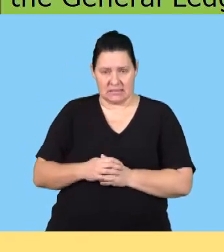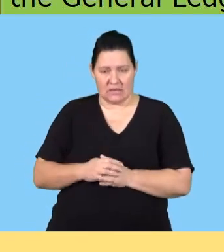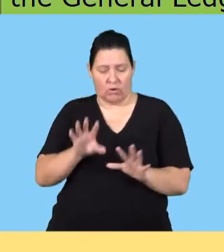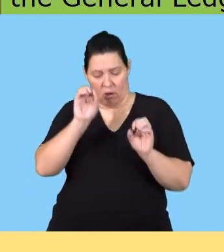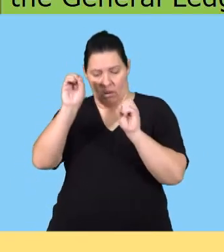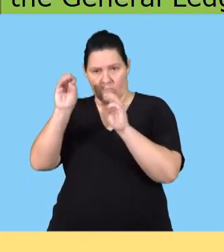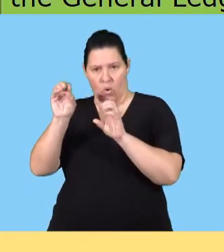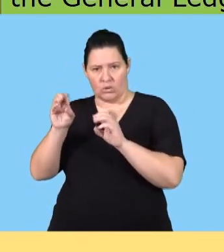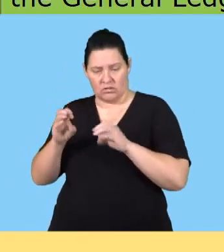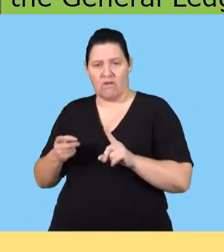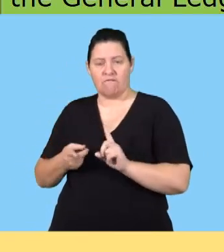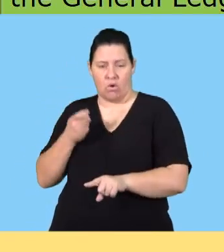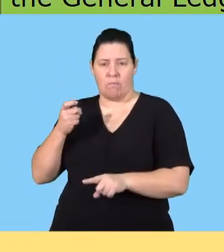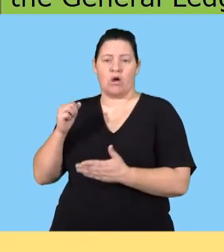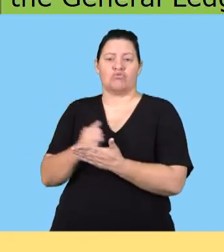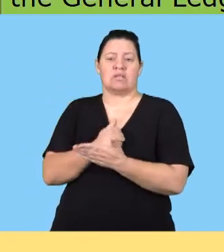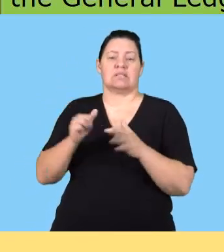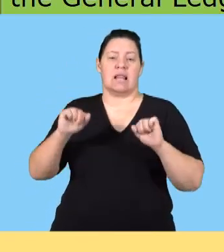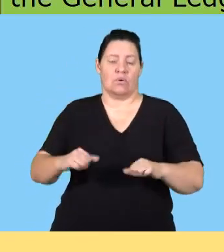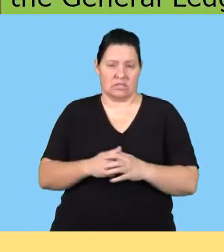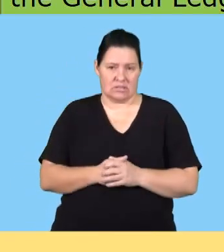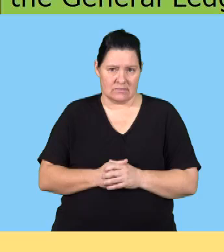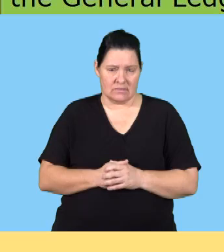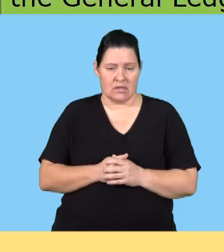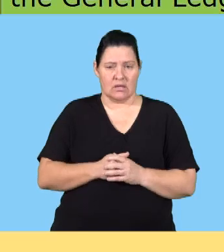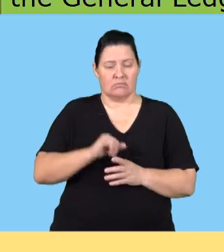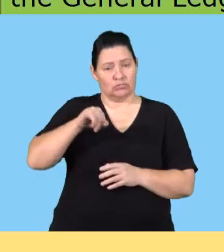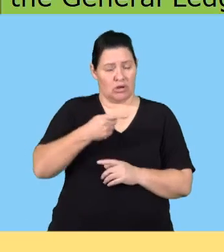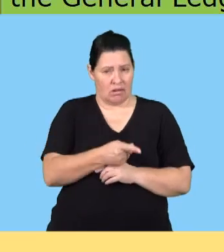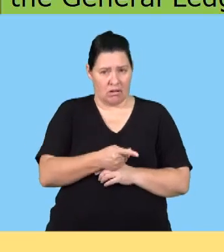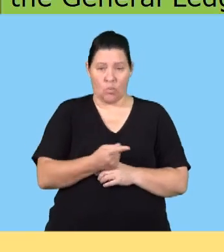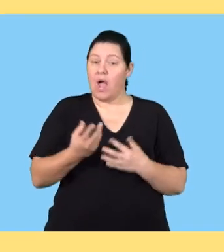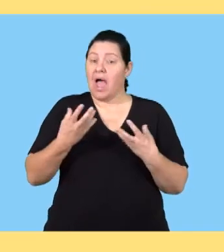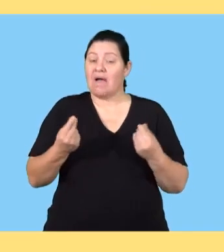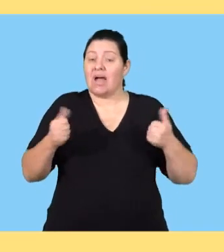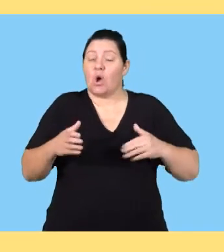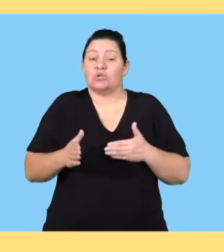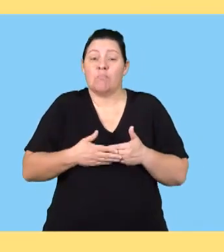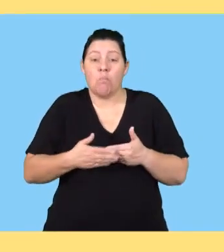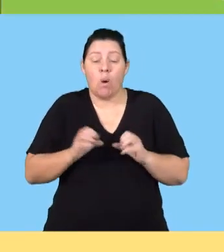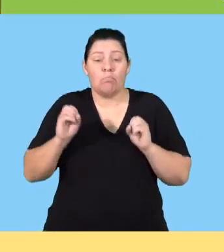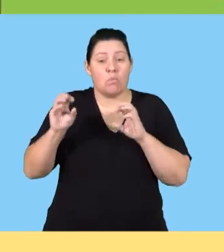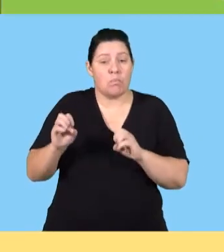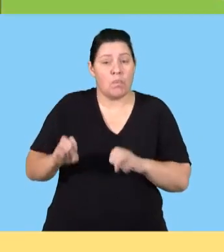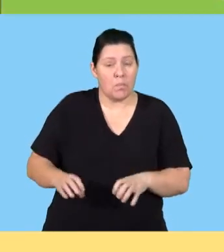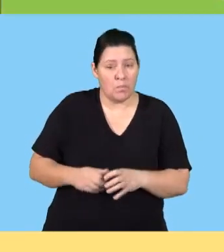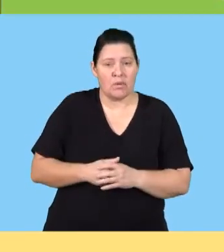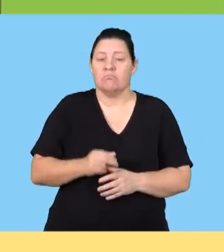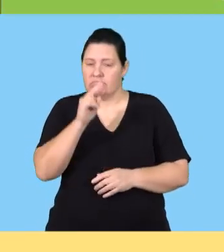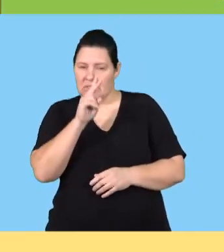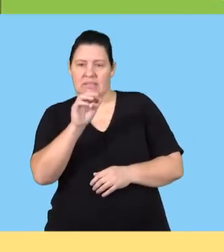you're posting from the creditors allowances journal. Do I have more accounts to post to? Let me